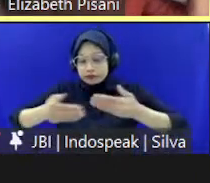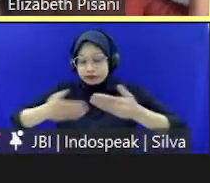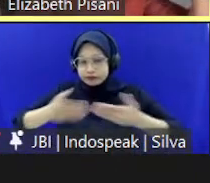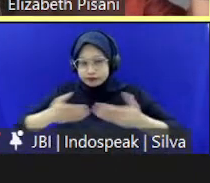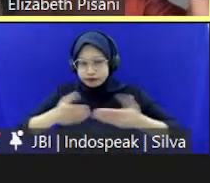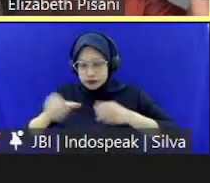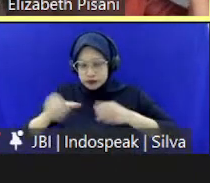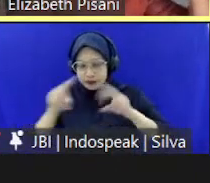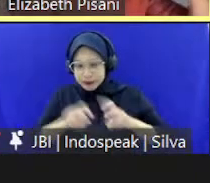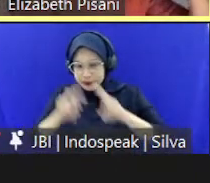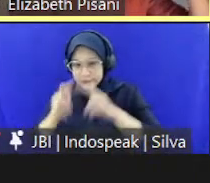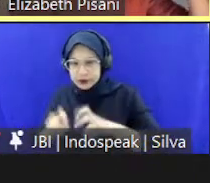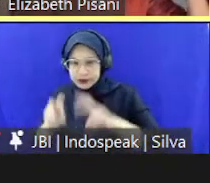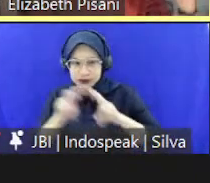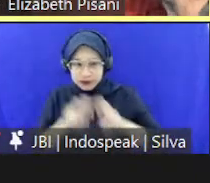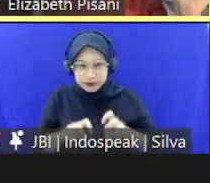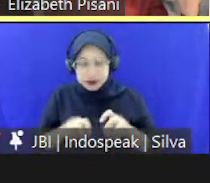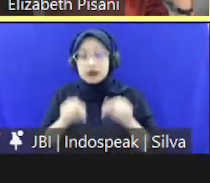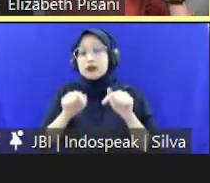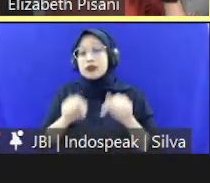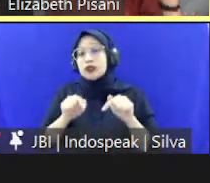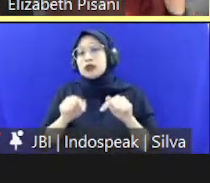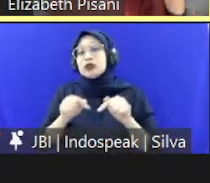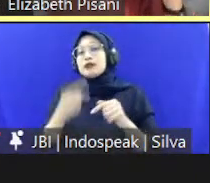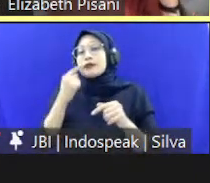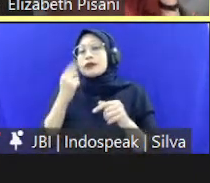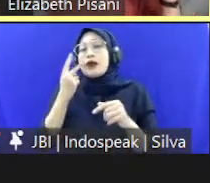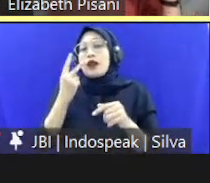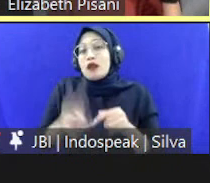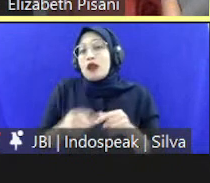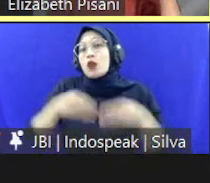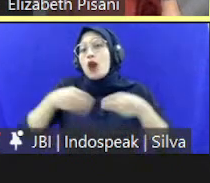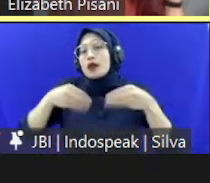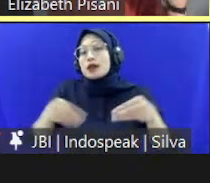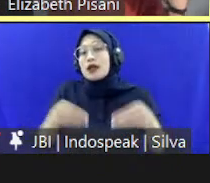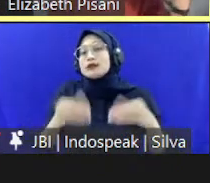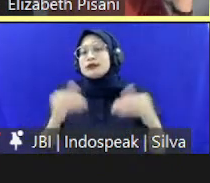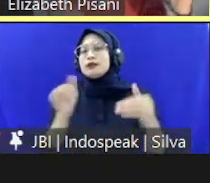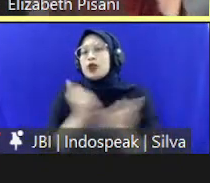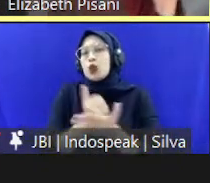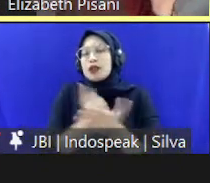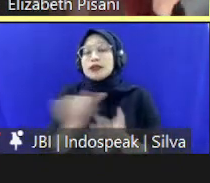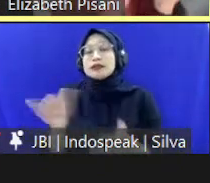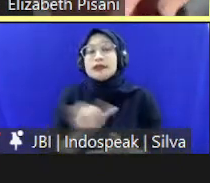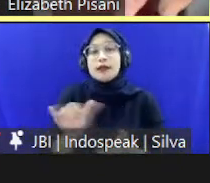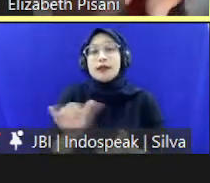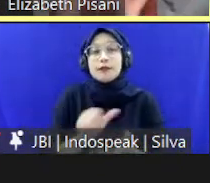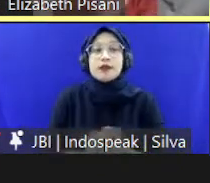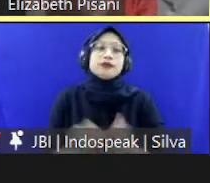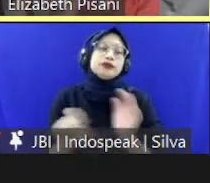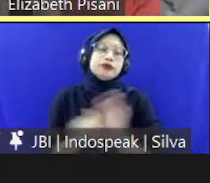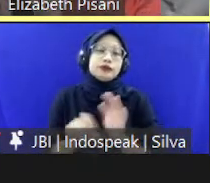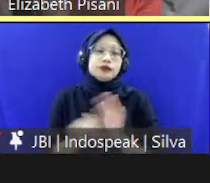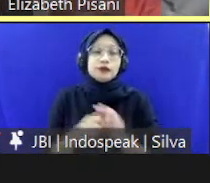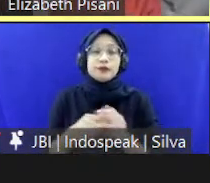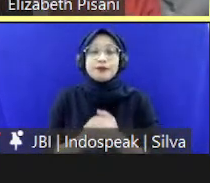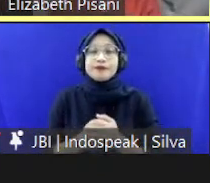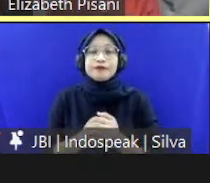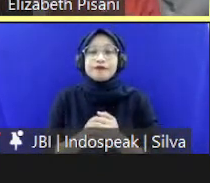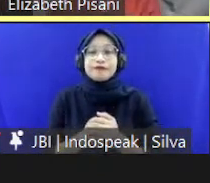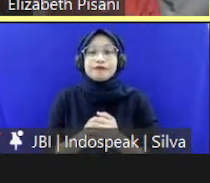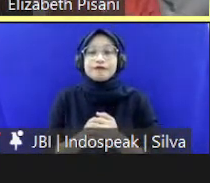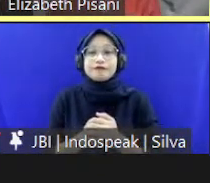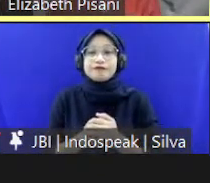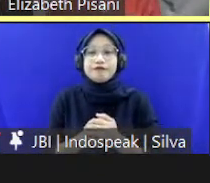that for you. No one has seen these data. They only came back from the lab a week ago. So from lab to